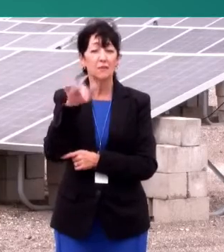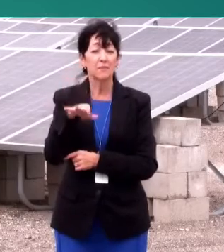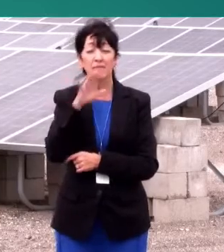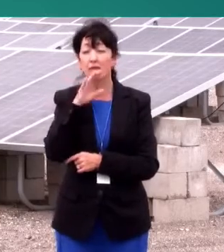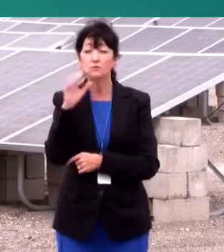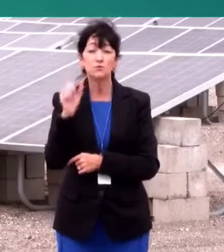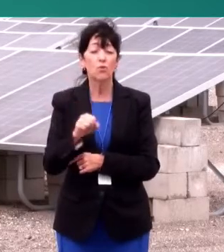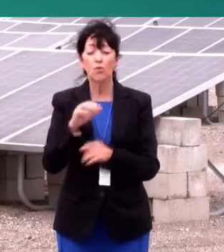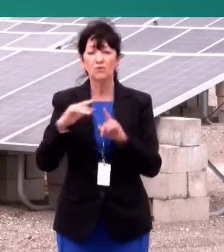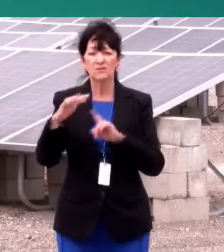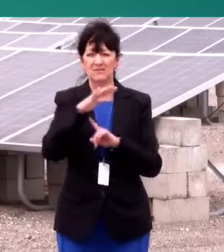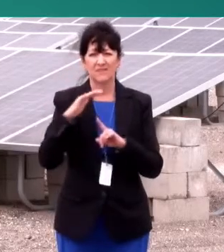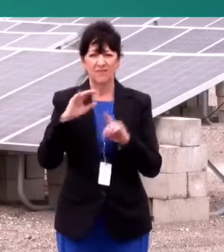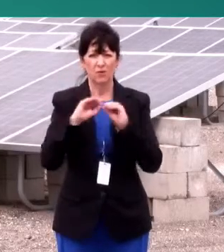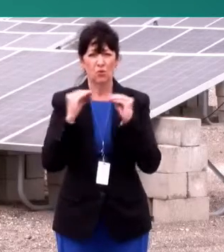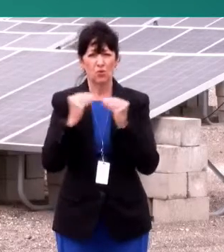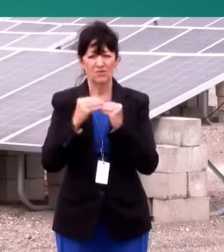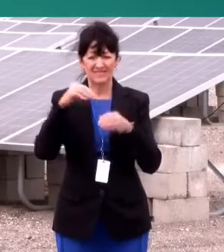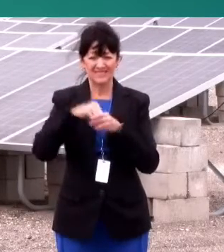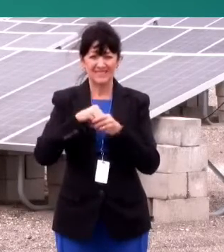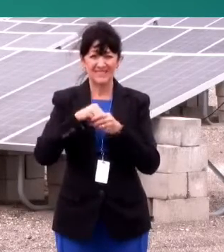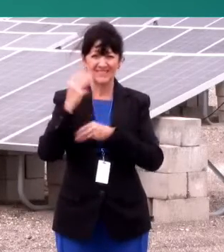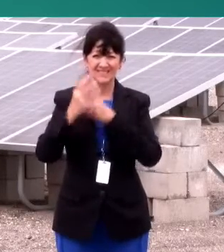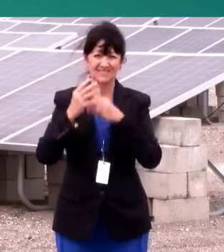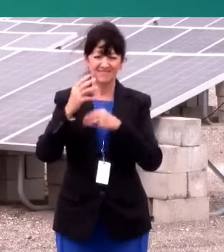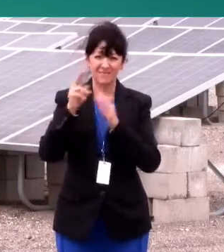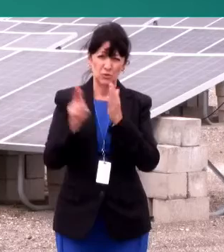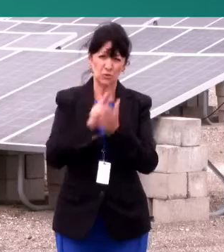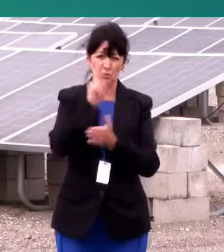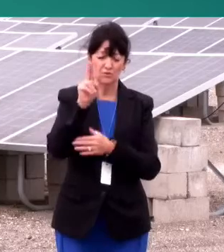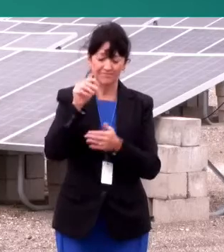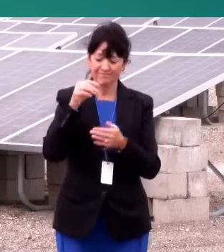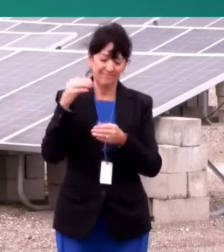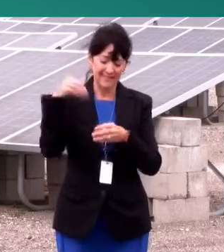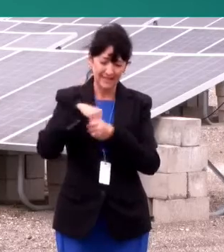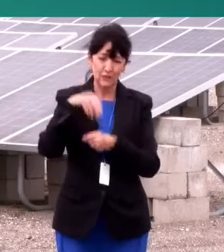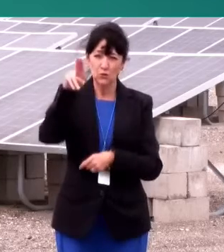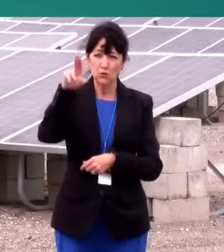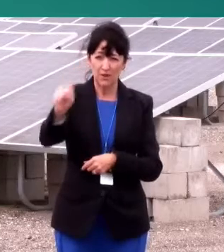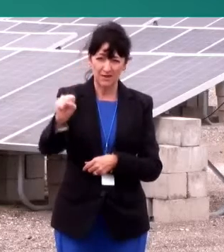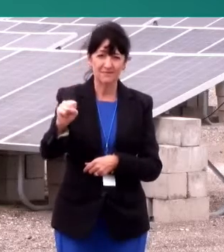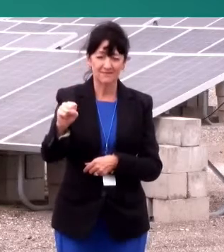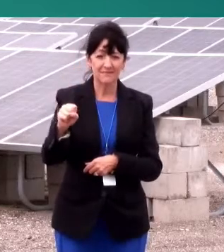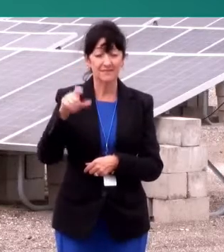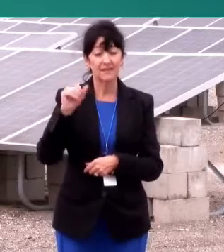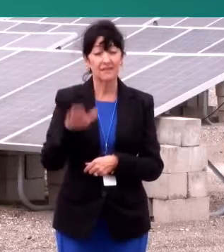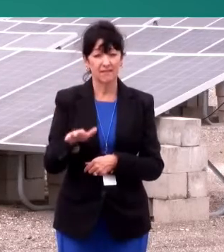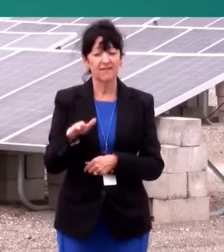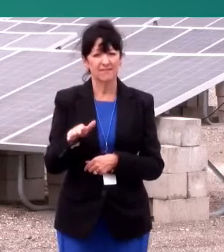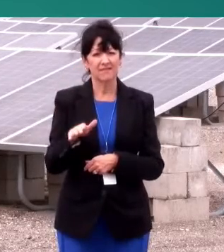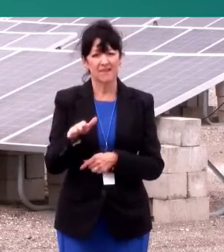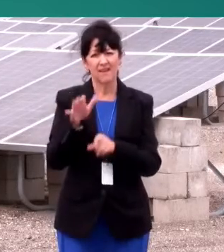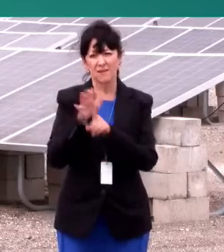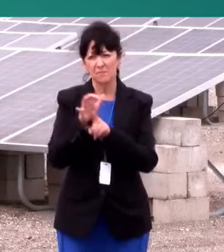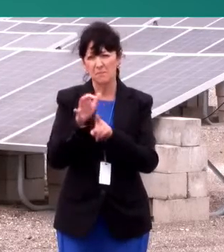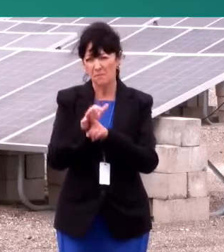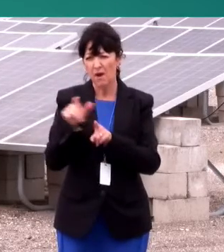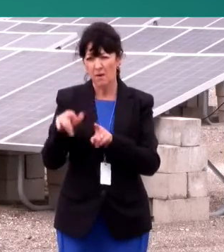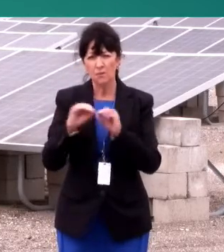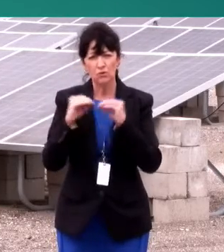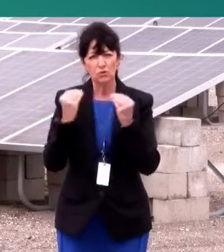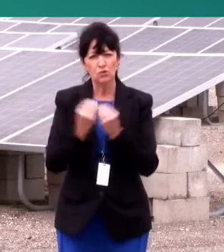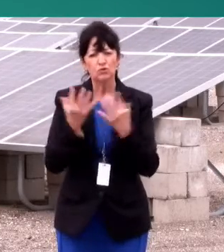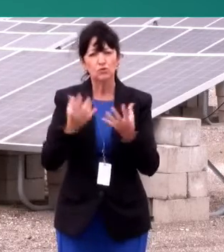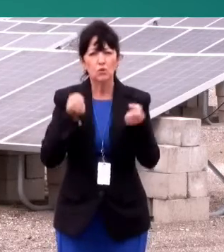environmental organization in the nation and a prominent voice locally for advocating for equitable renewable